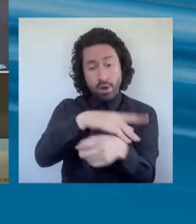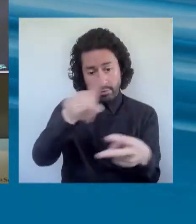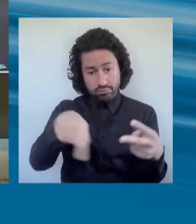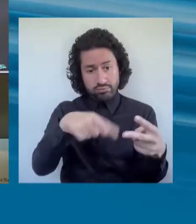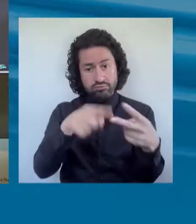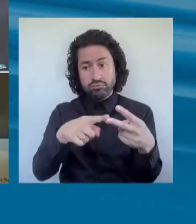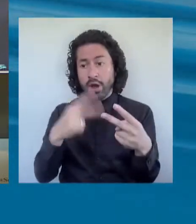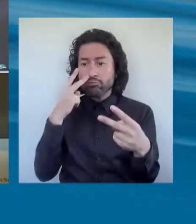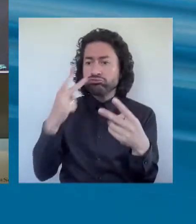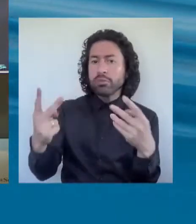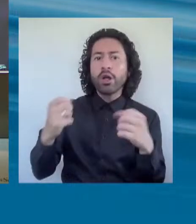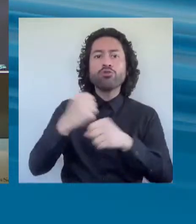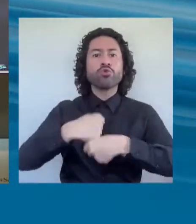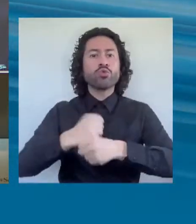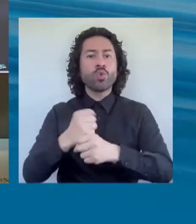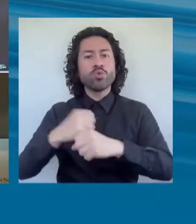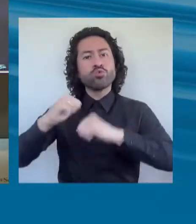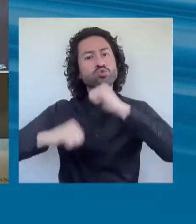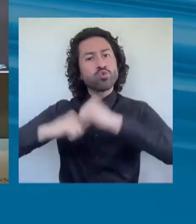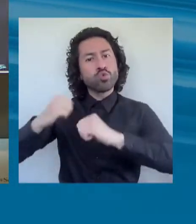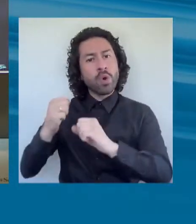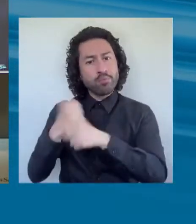about territory, productive